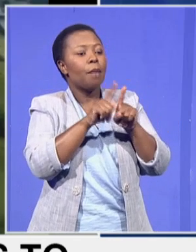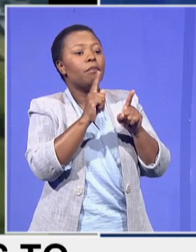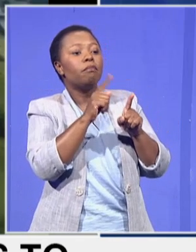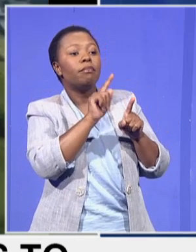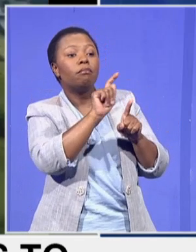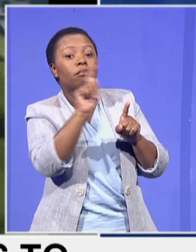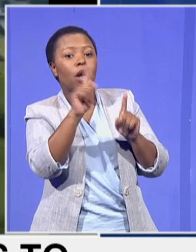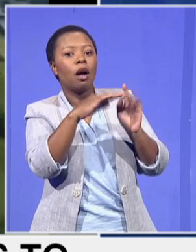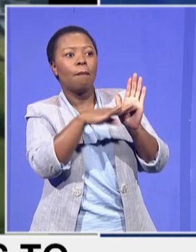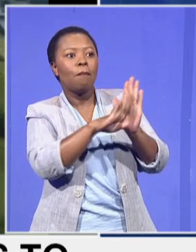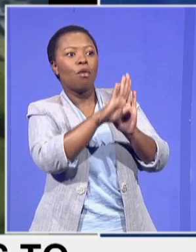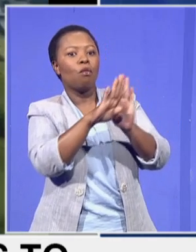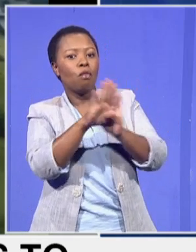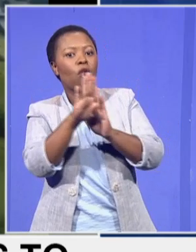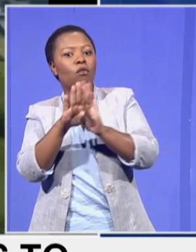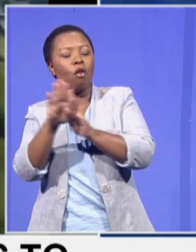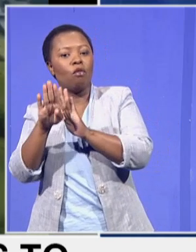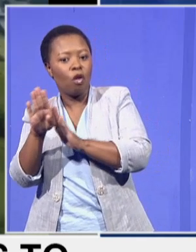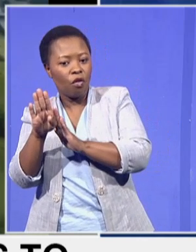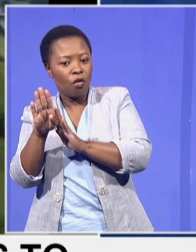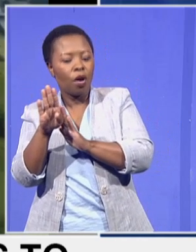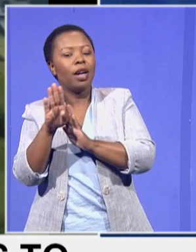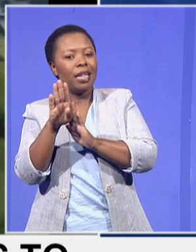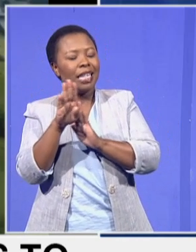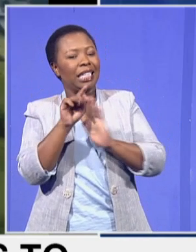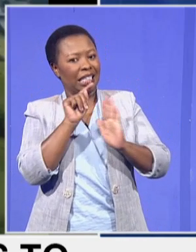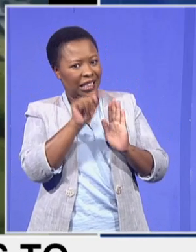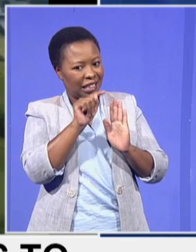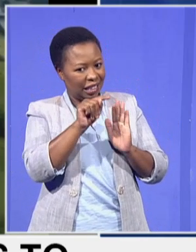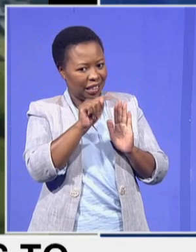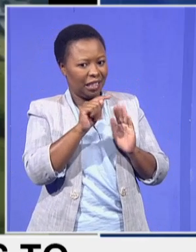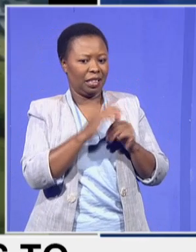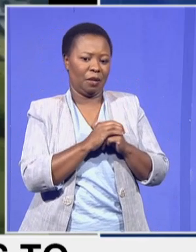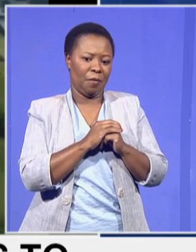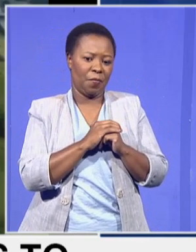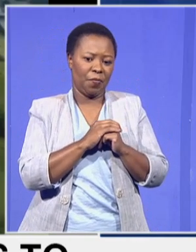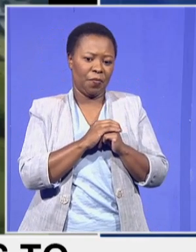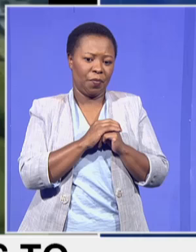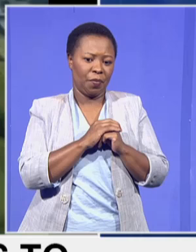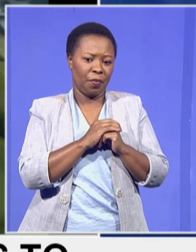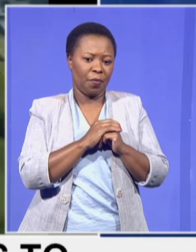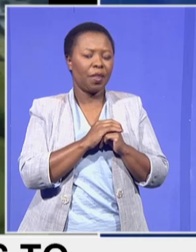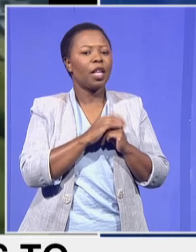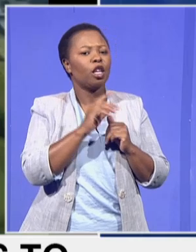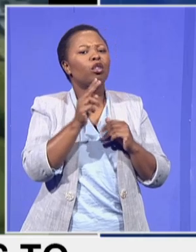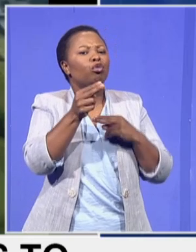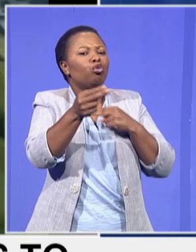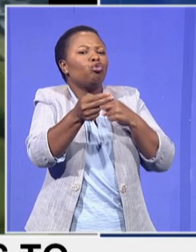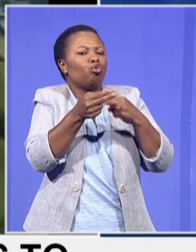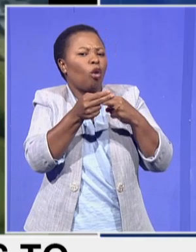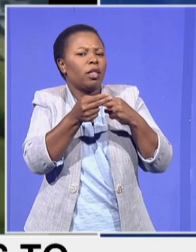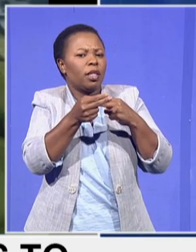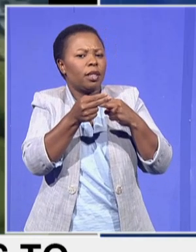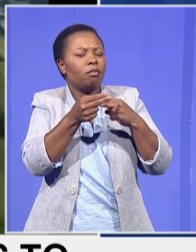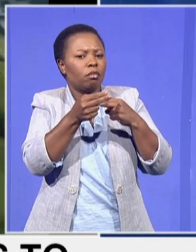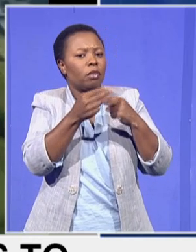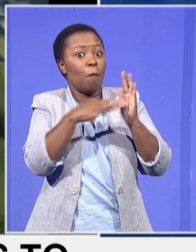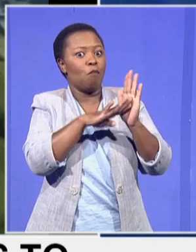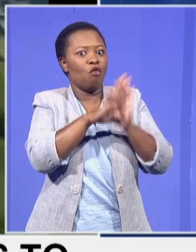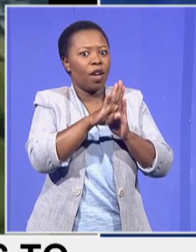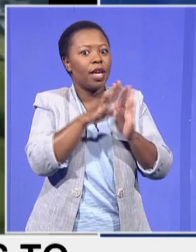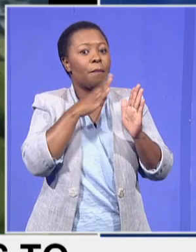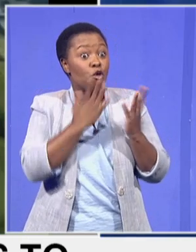on plants. I need to stress that it is a short-term improvement, and it's not to say that it will